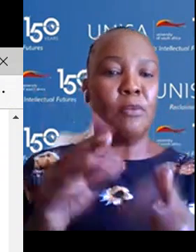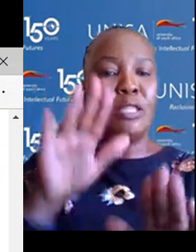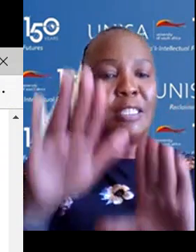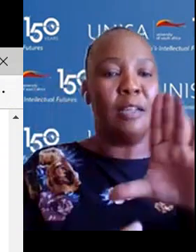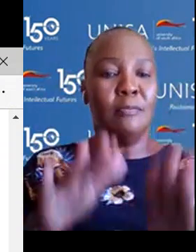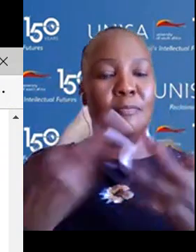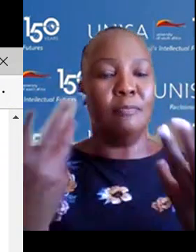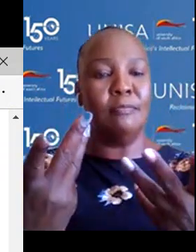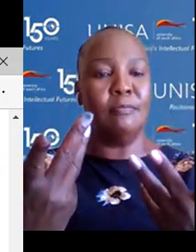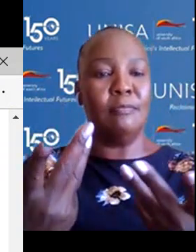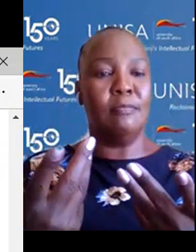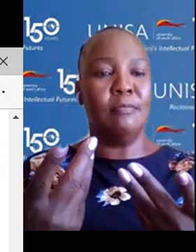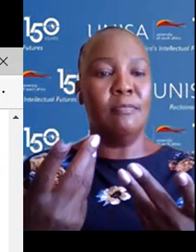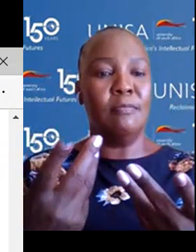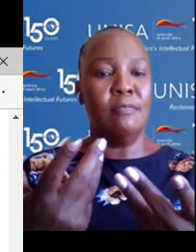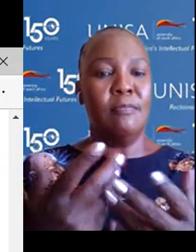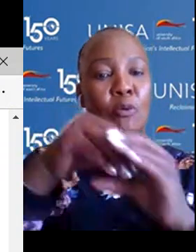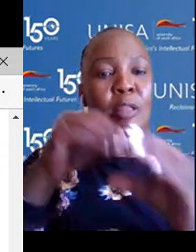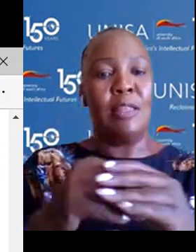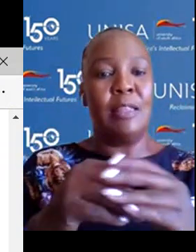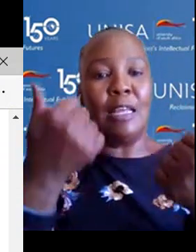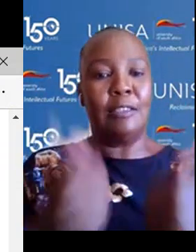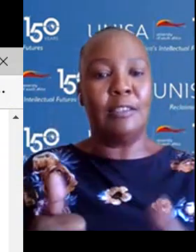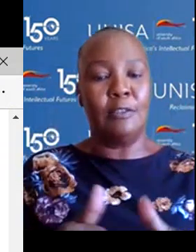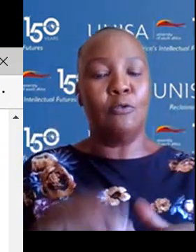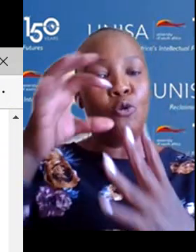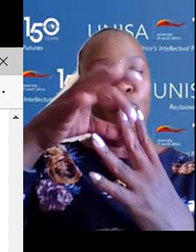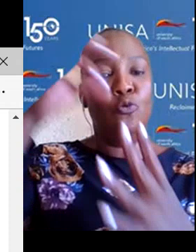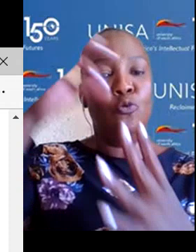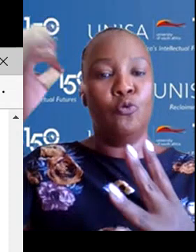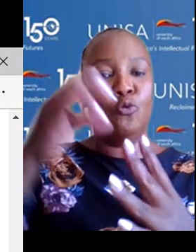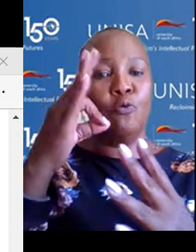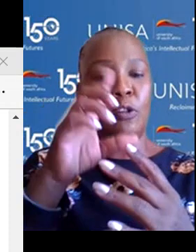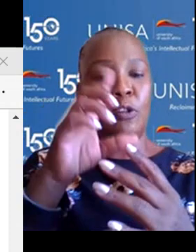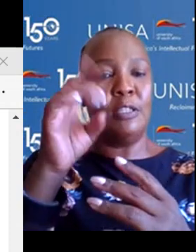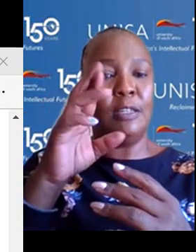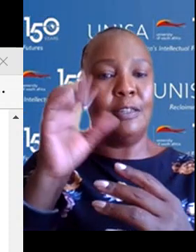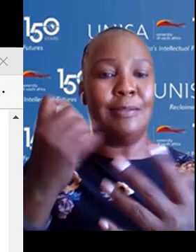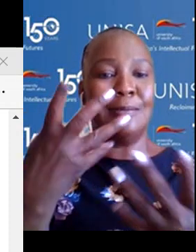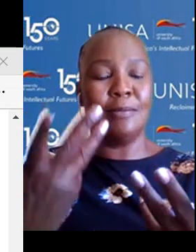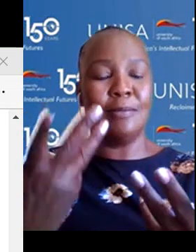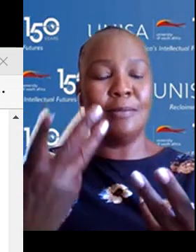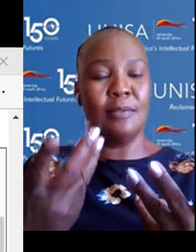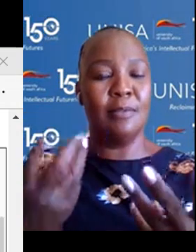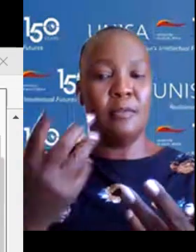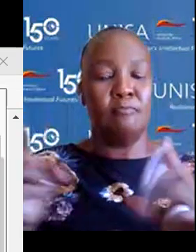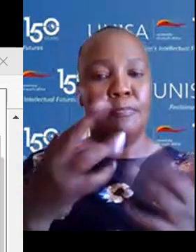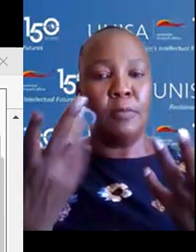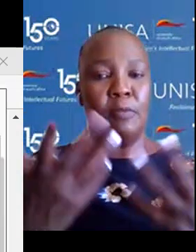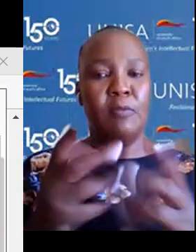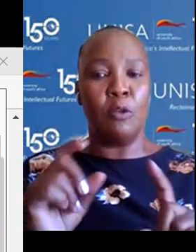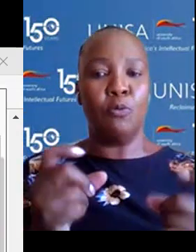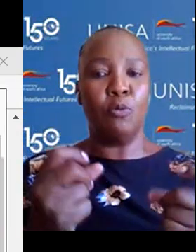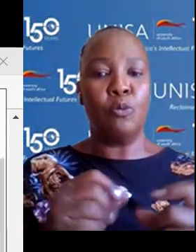and within the account, choose folders. Let me see if I can quickly open that.